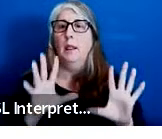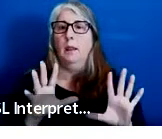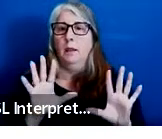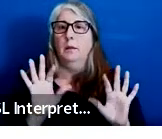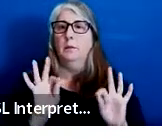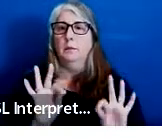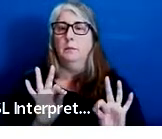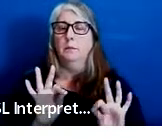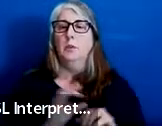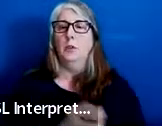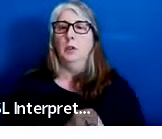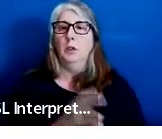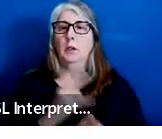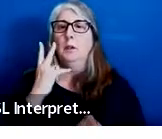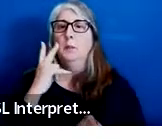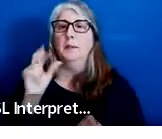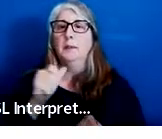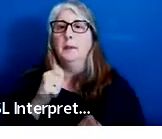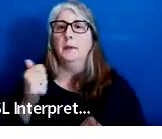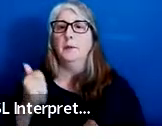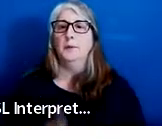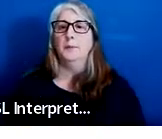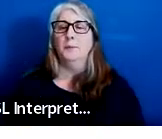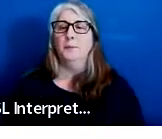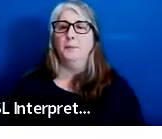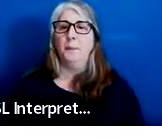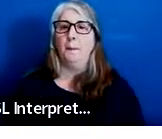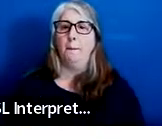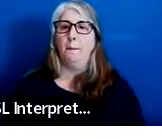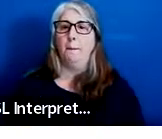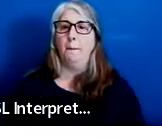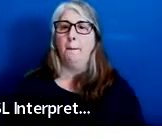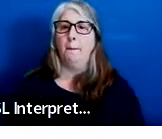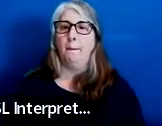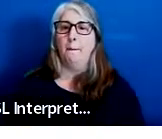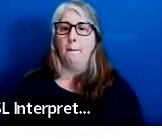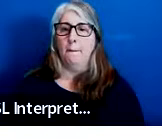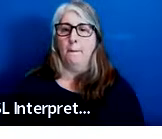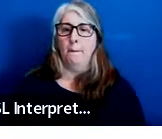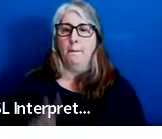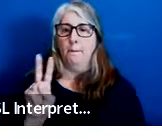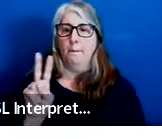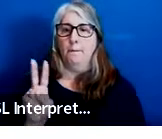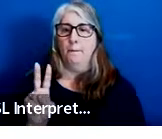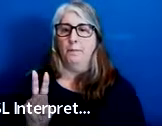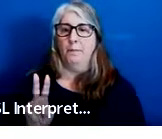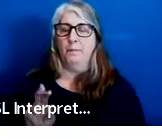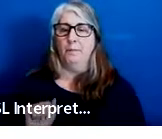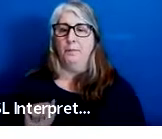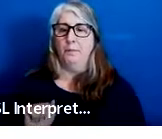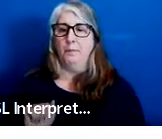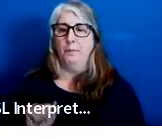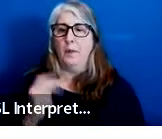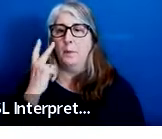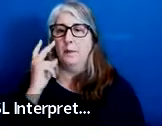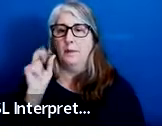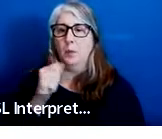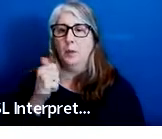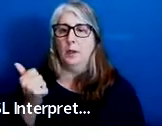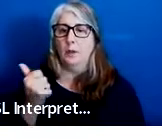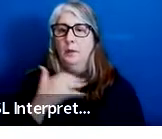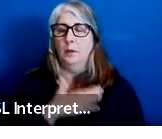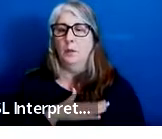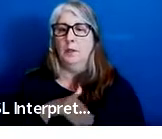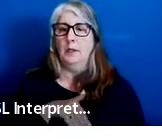what else is here. It'll be on premise, contact and spoken. Let's see what else is coming through. Please send